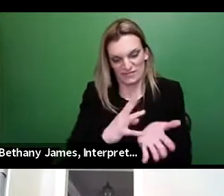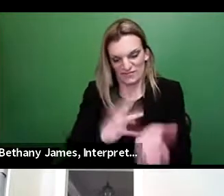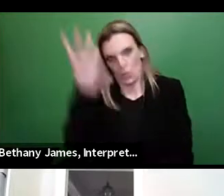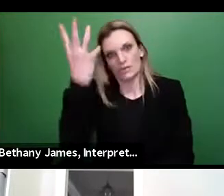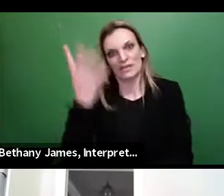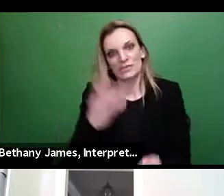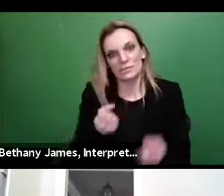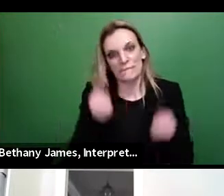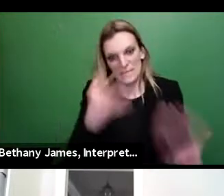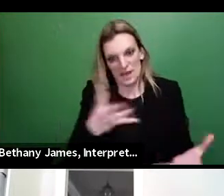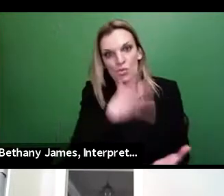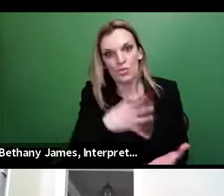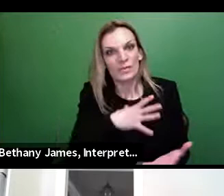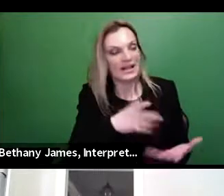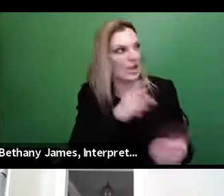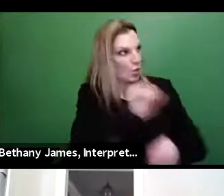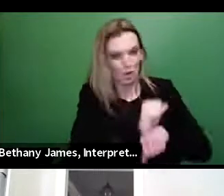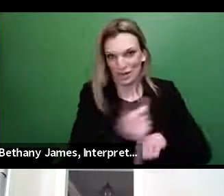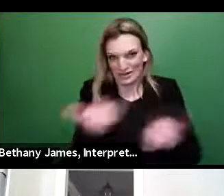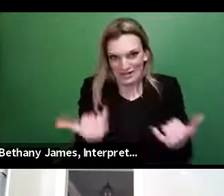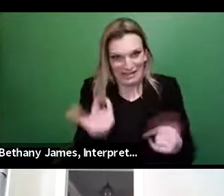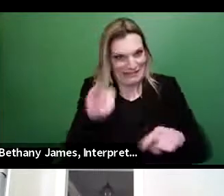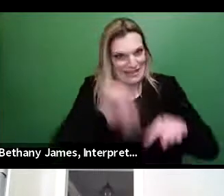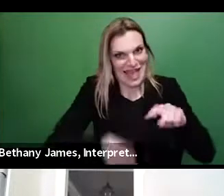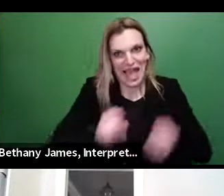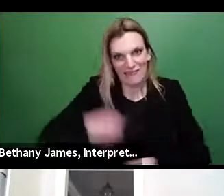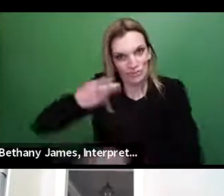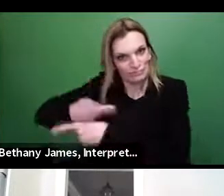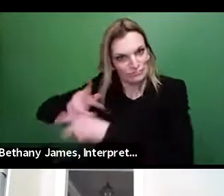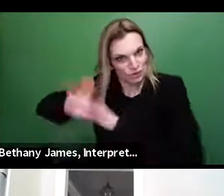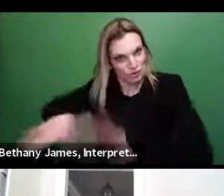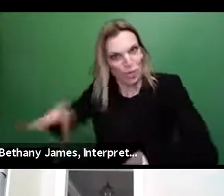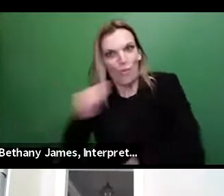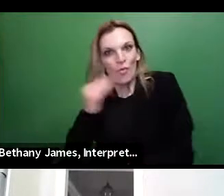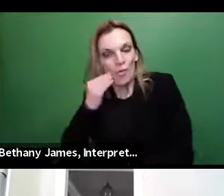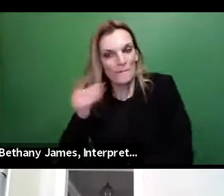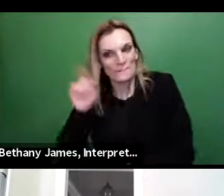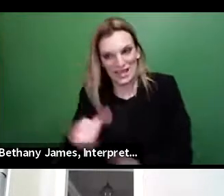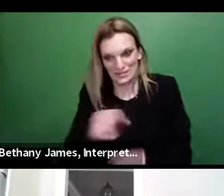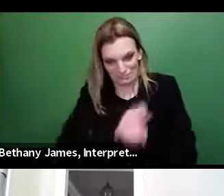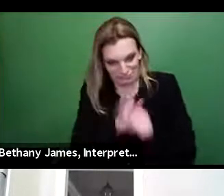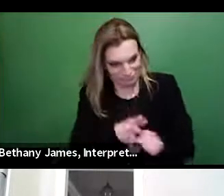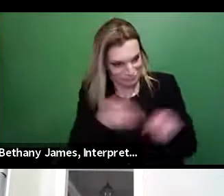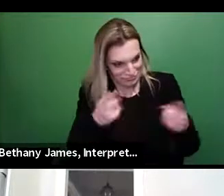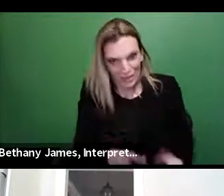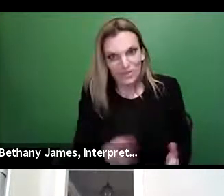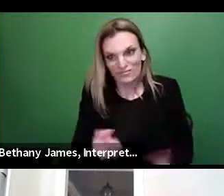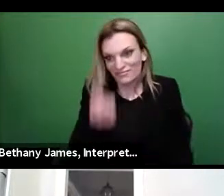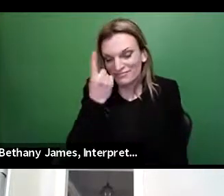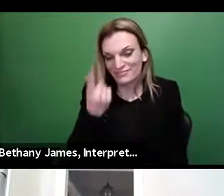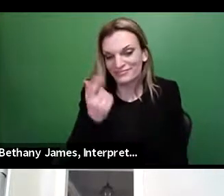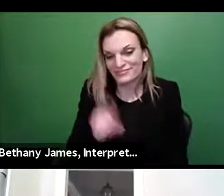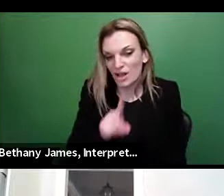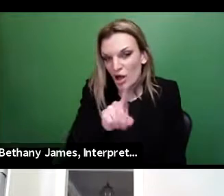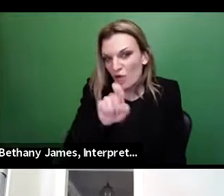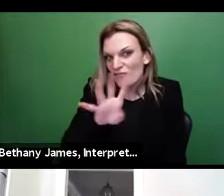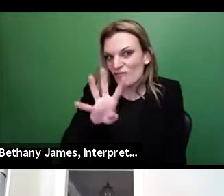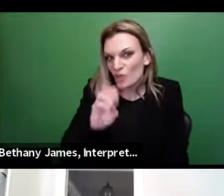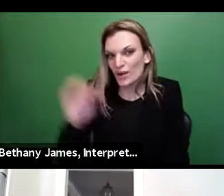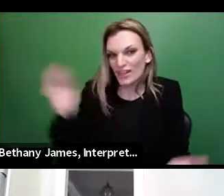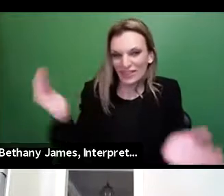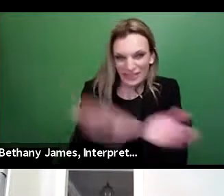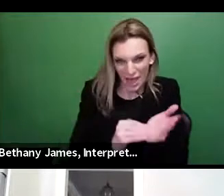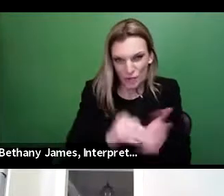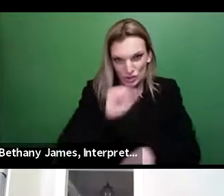country. On January 8th, it was reported that the US economy lost 140,000 jobs in